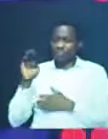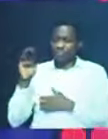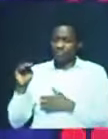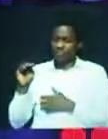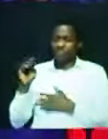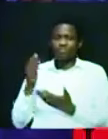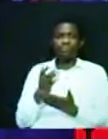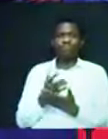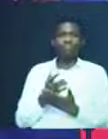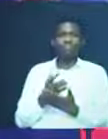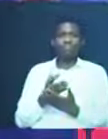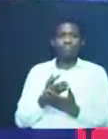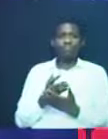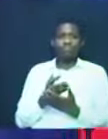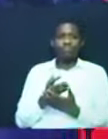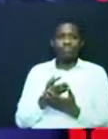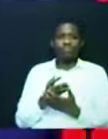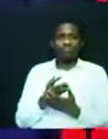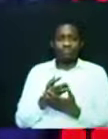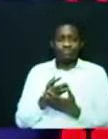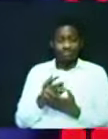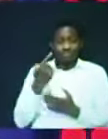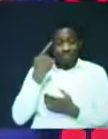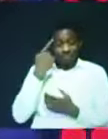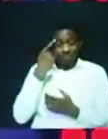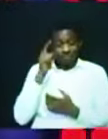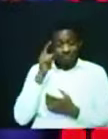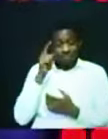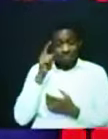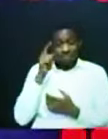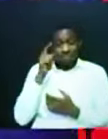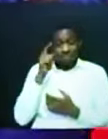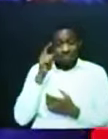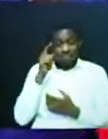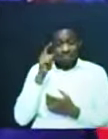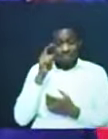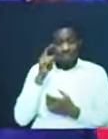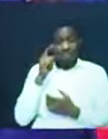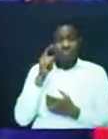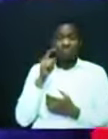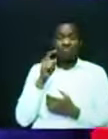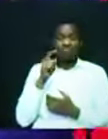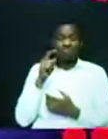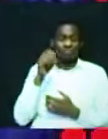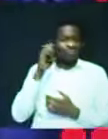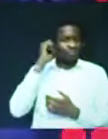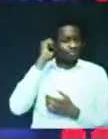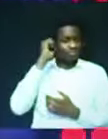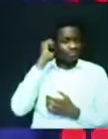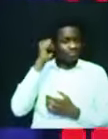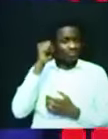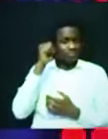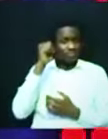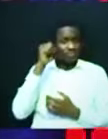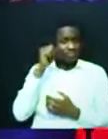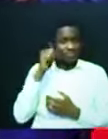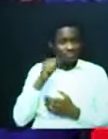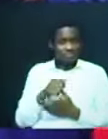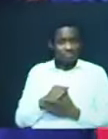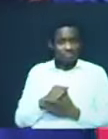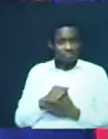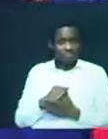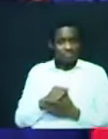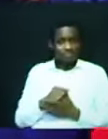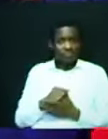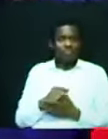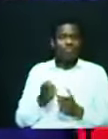nine. For she, when we are talking about God, you don't use feminine. So anytime that we are talking about wisdom, the